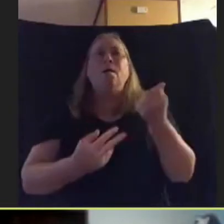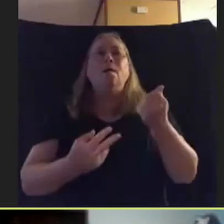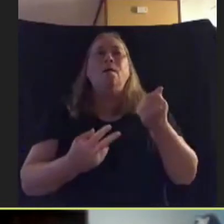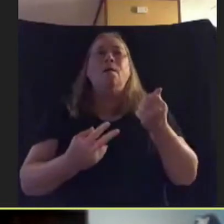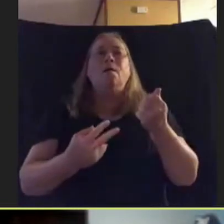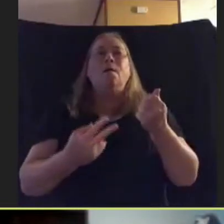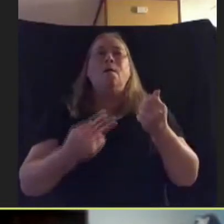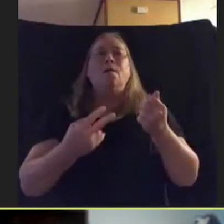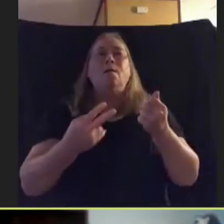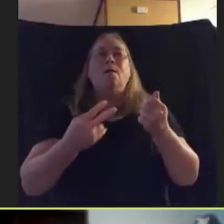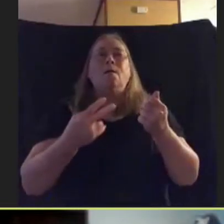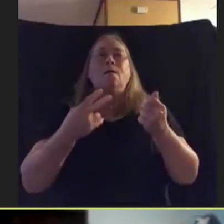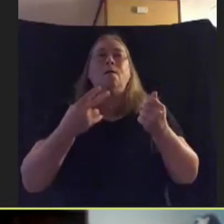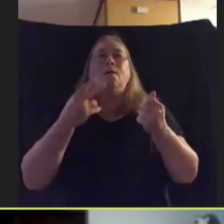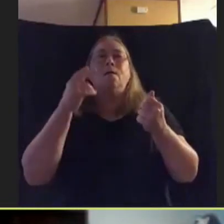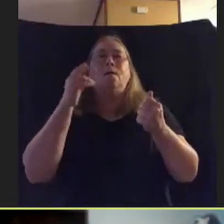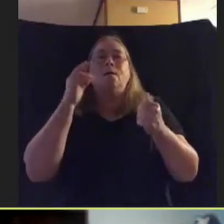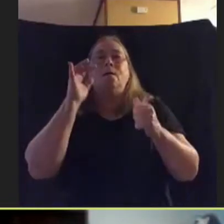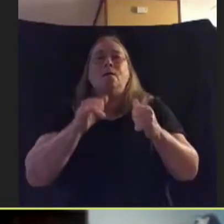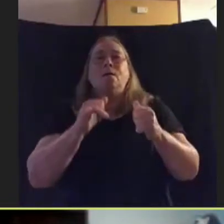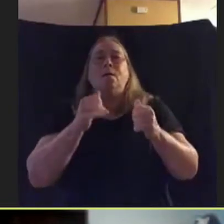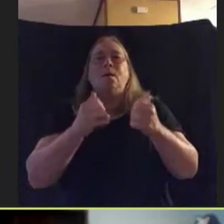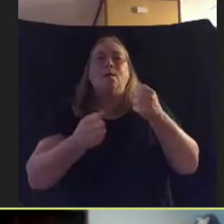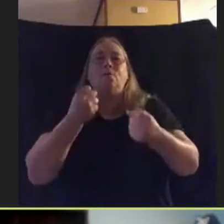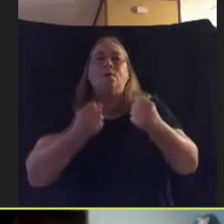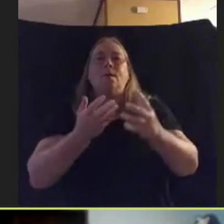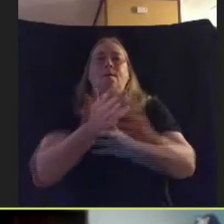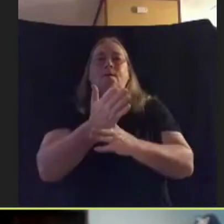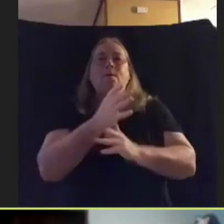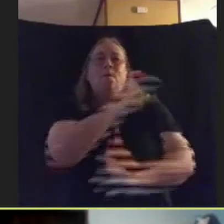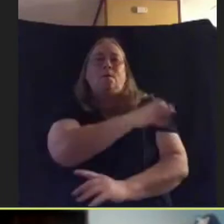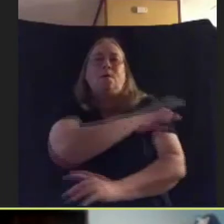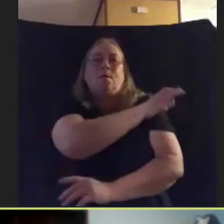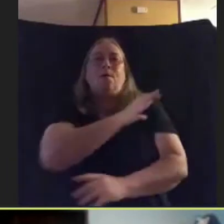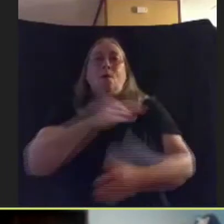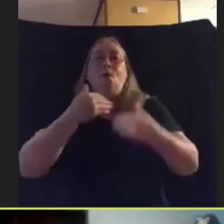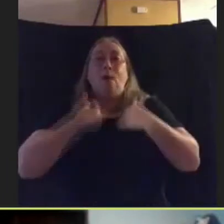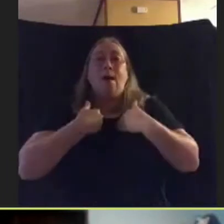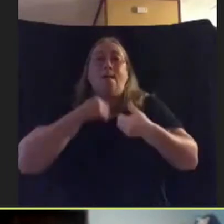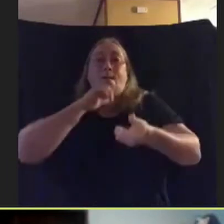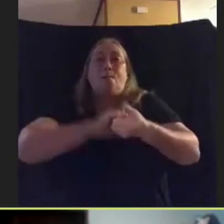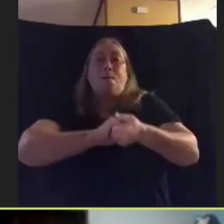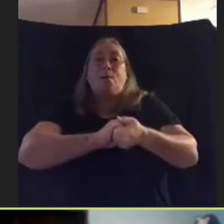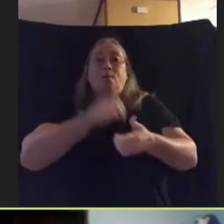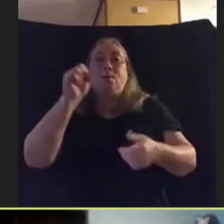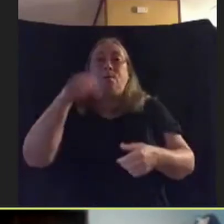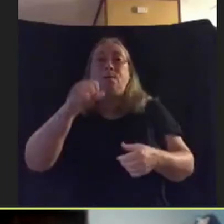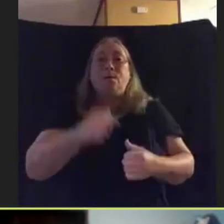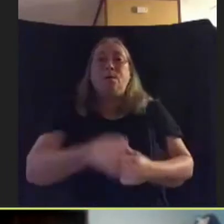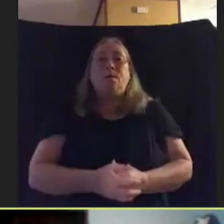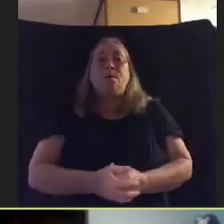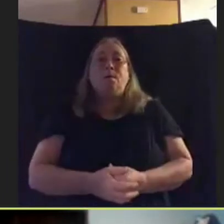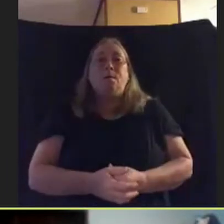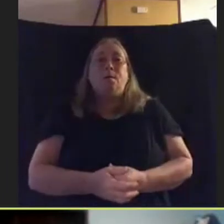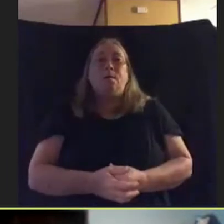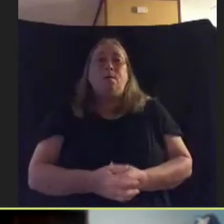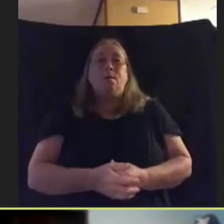primary is going to be at our drive-through clinics. Yeah. But we do have partnerships that Mr. Craig outlined a little while